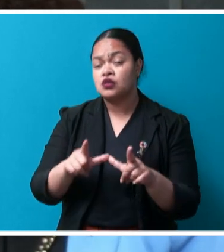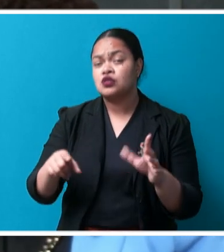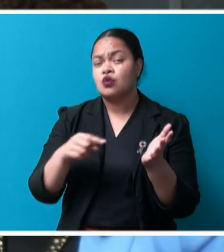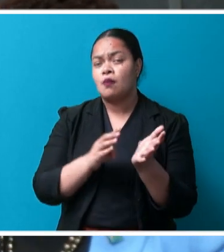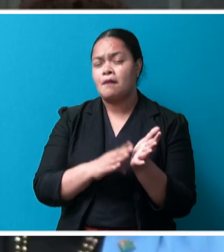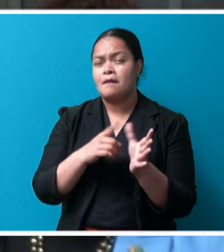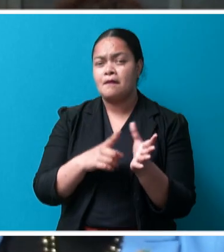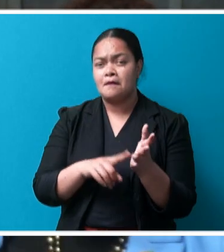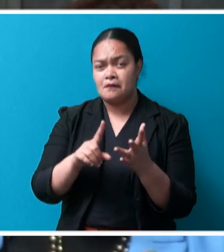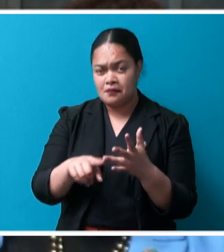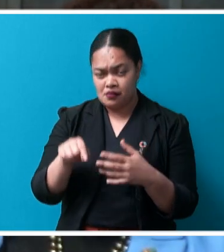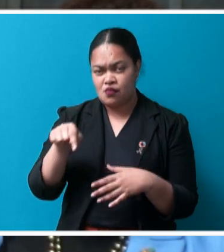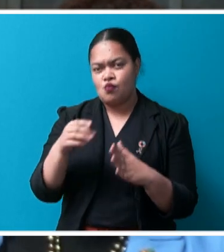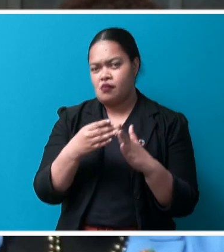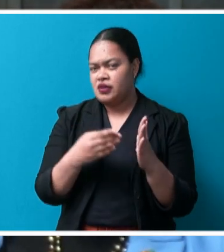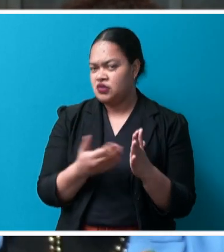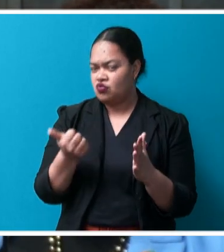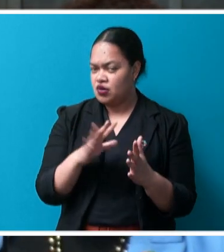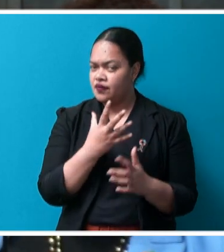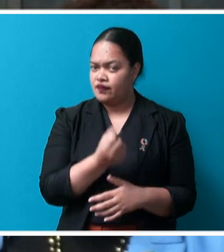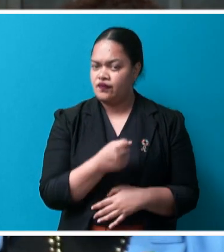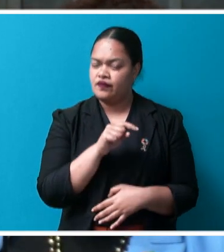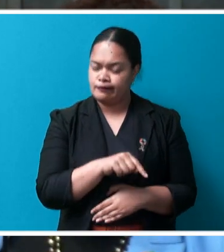which is budgeted for, and then there's